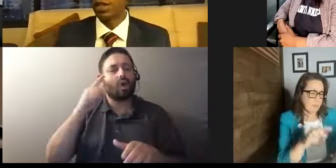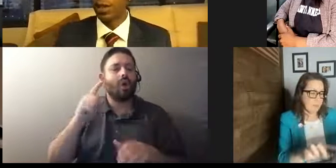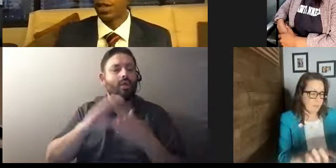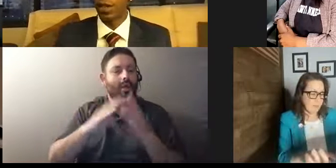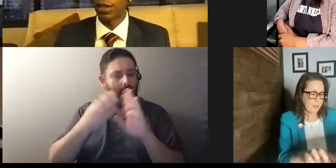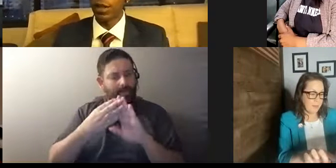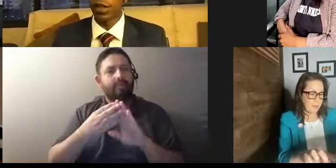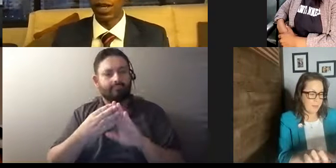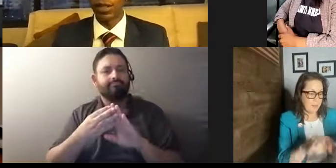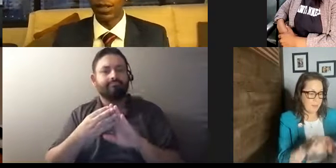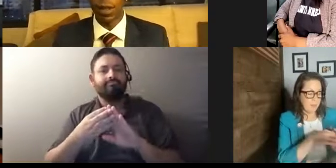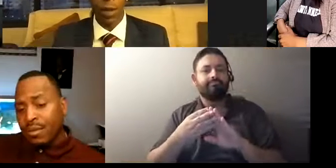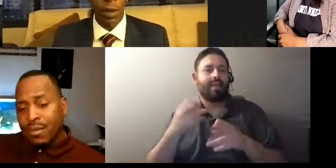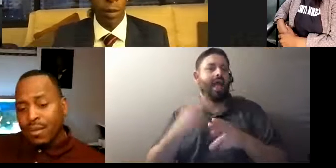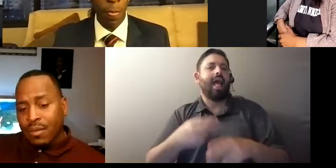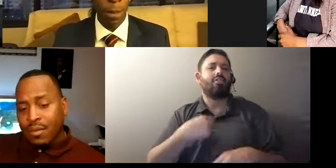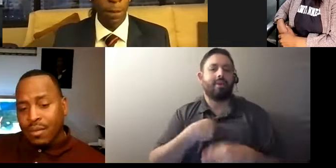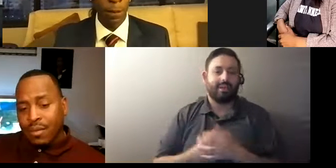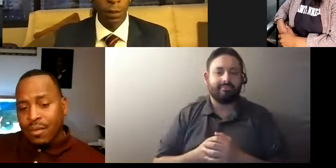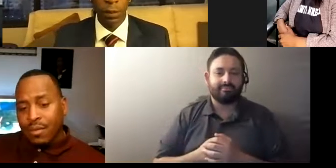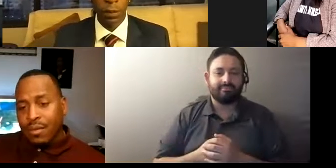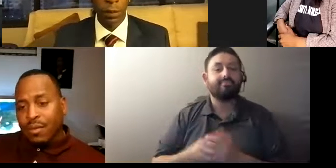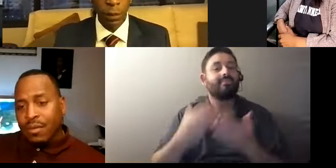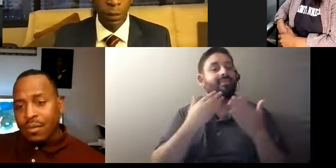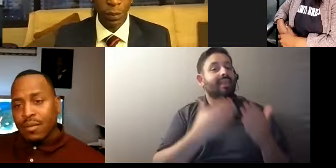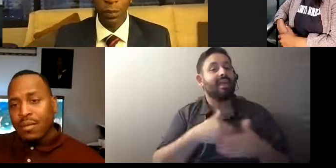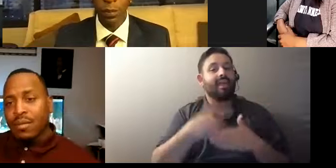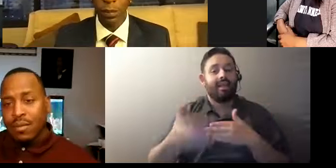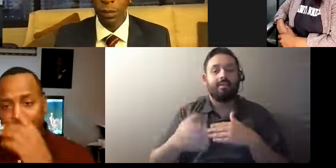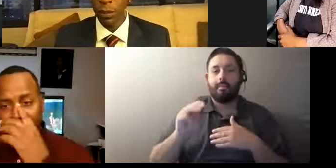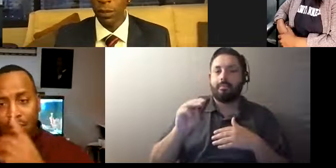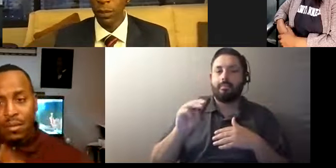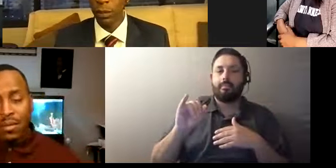win. Thank you. And the next candidate is Michael Good.